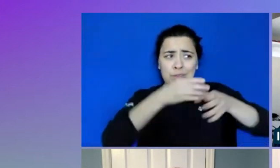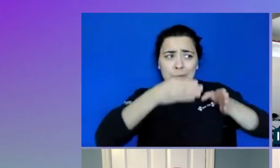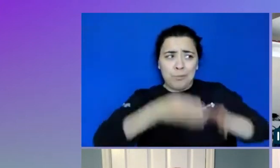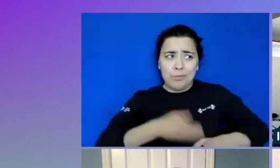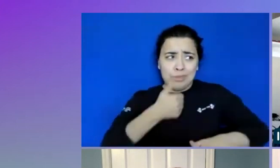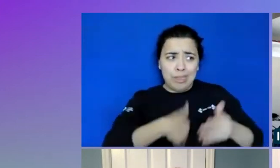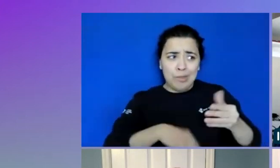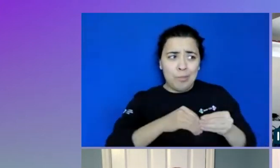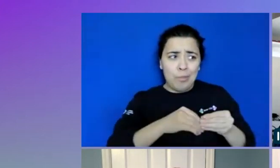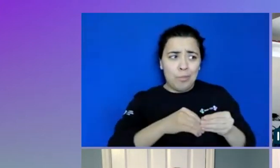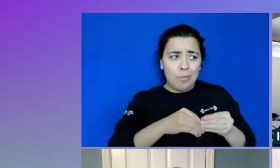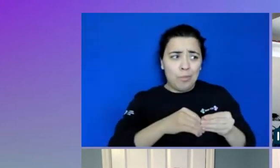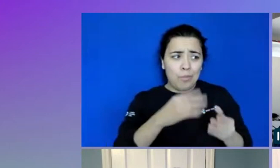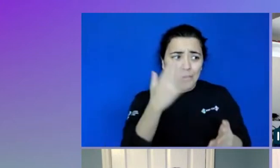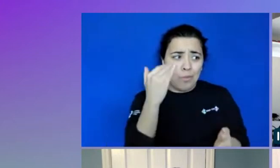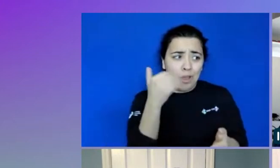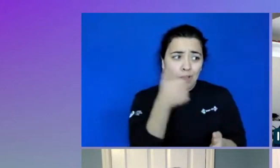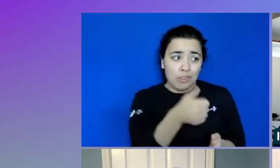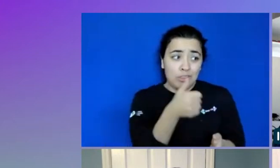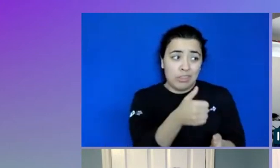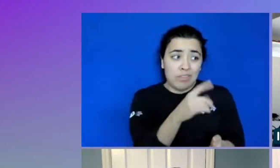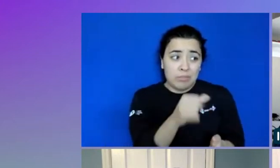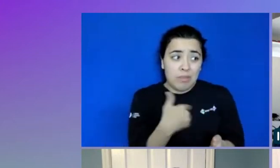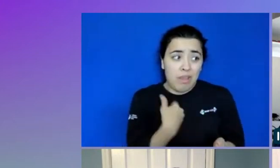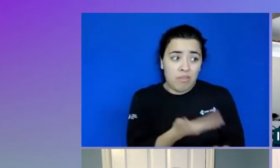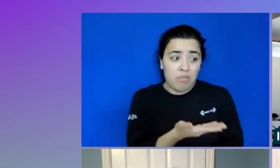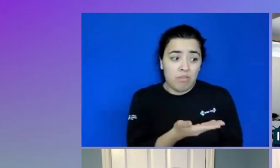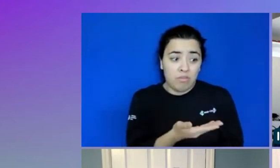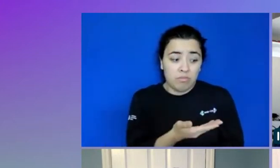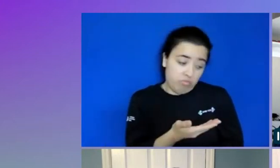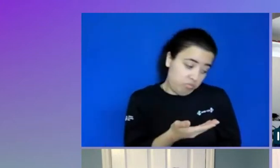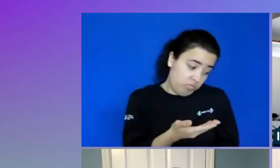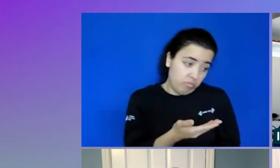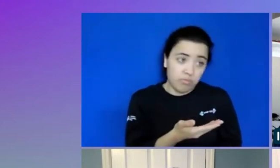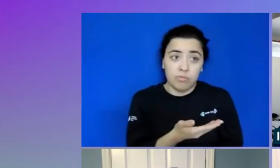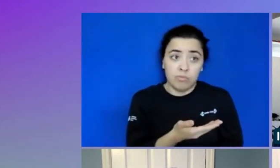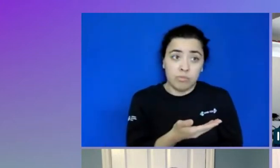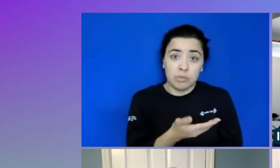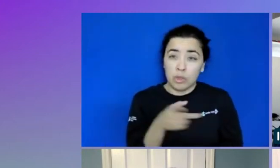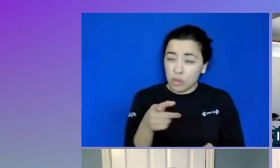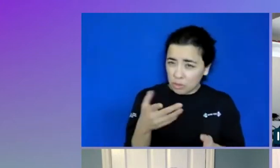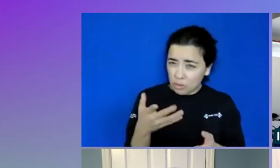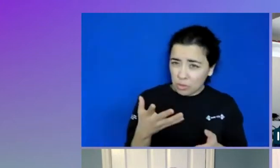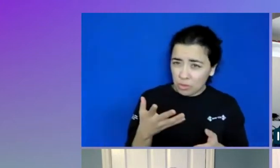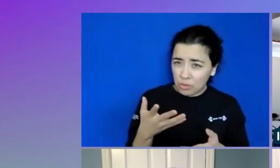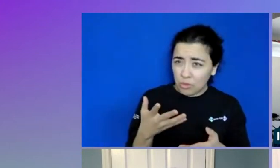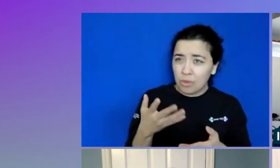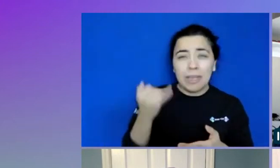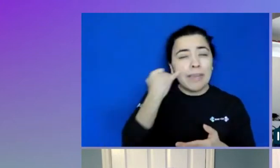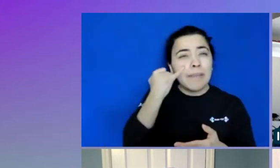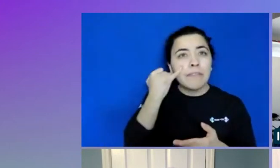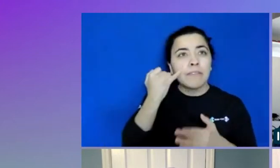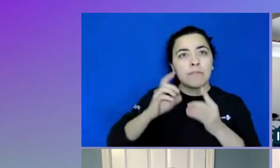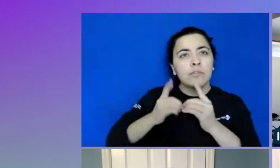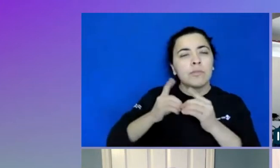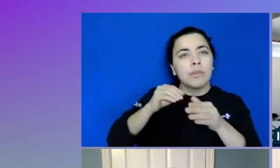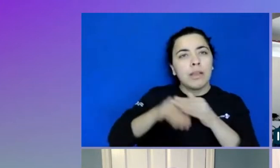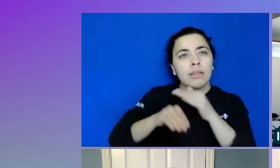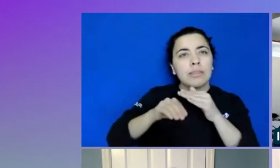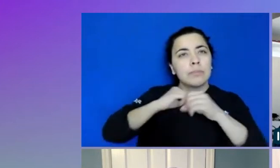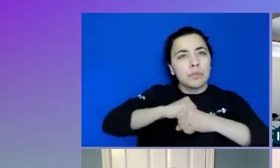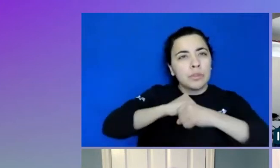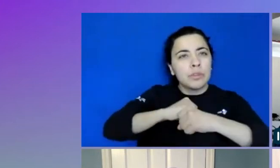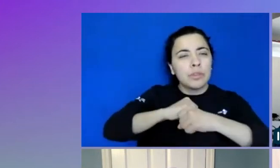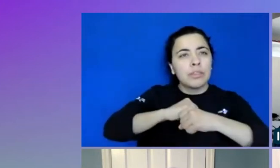anymore because you're now disabled? Doing digital accessibility for security helps everyone. It's just a matter